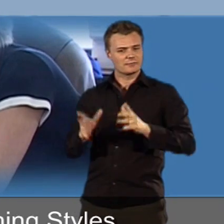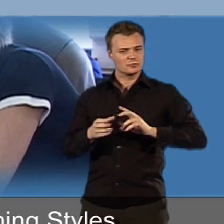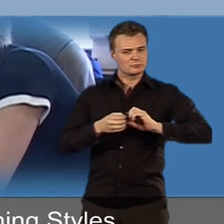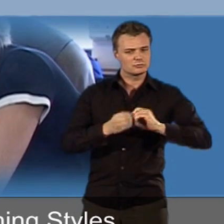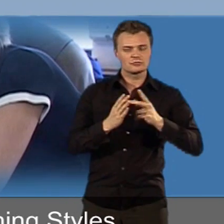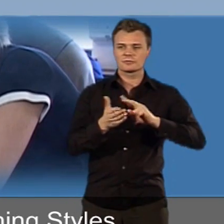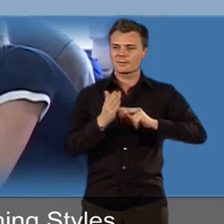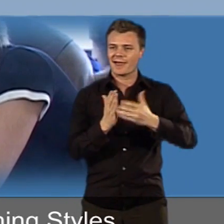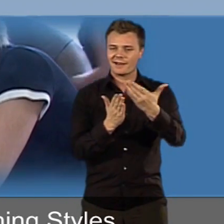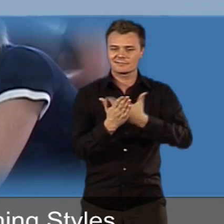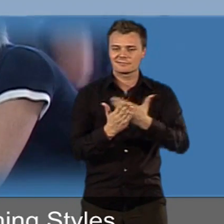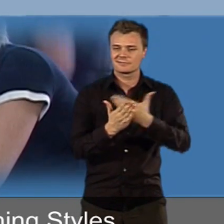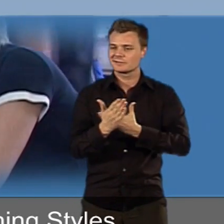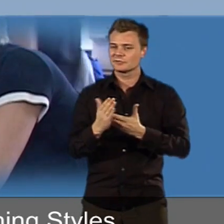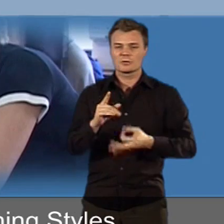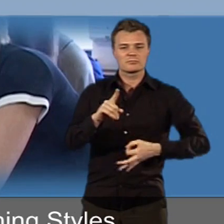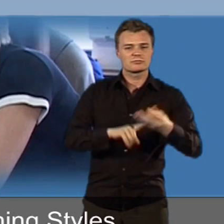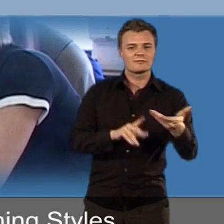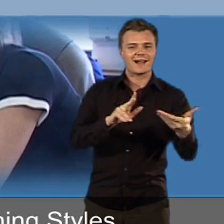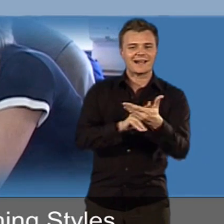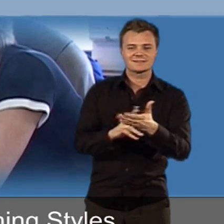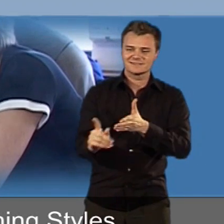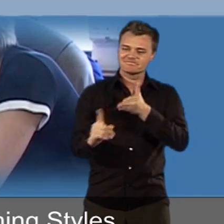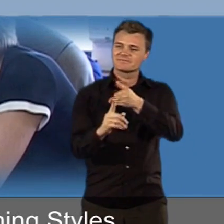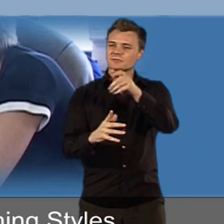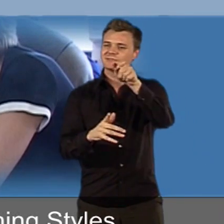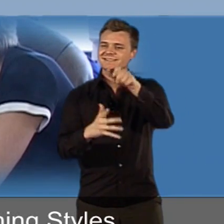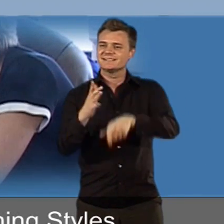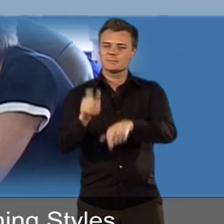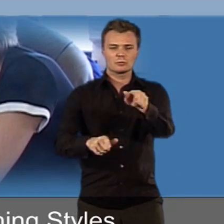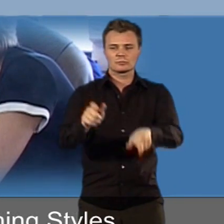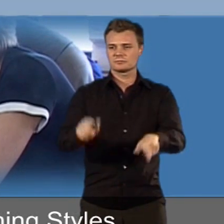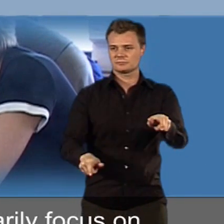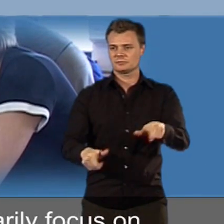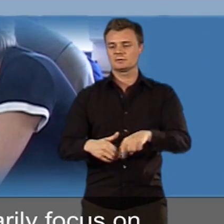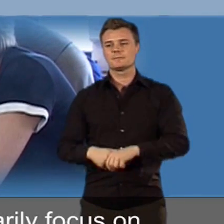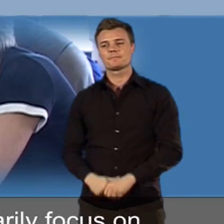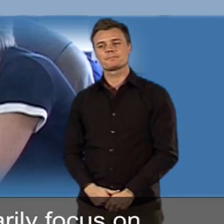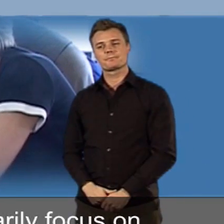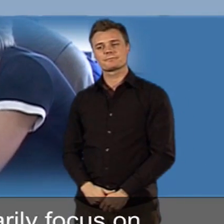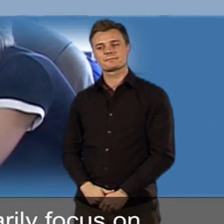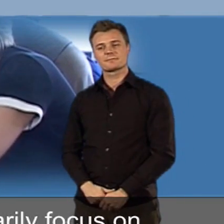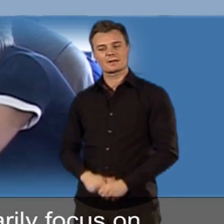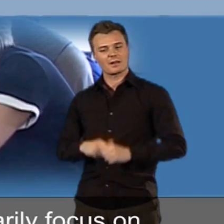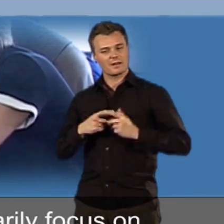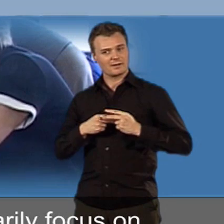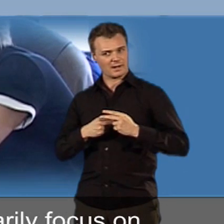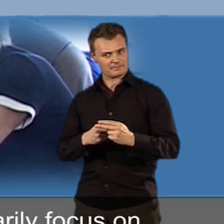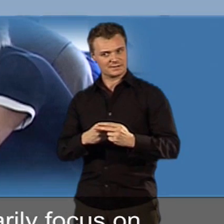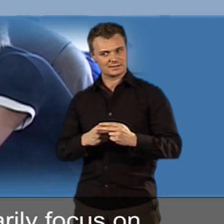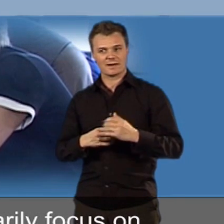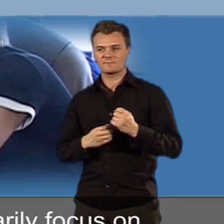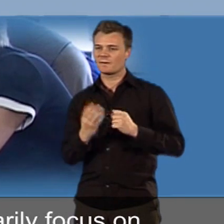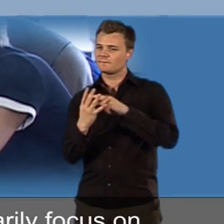Teaching approaches and learning styles, and the deployment of staff and resources, are the 2 sections which primarily focus